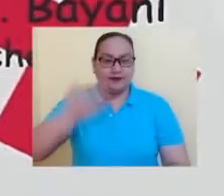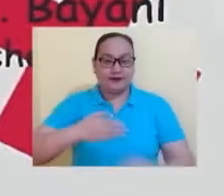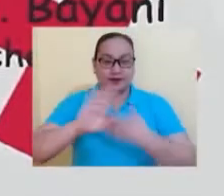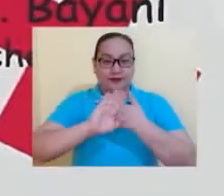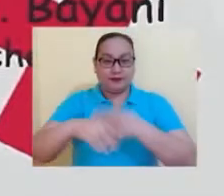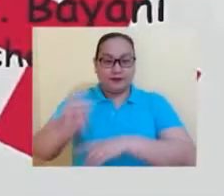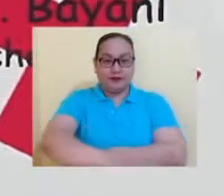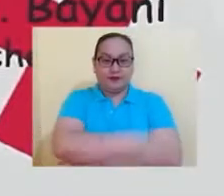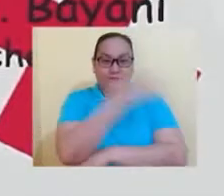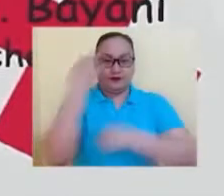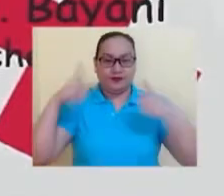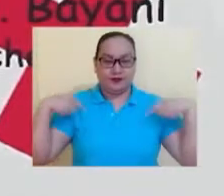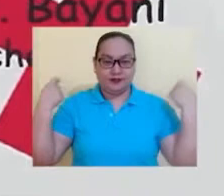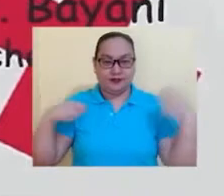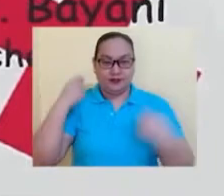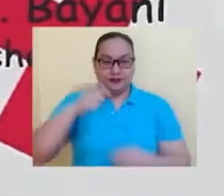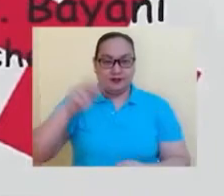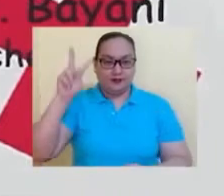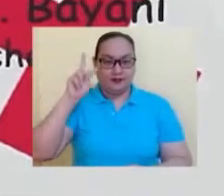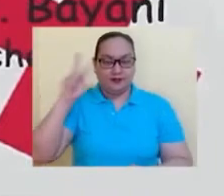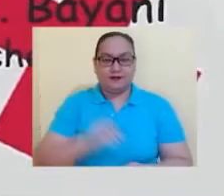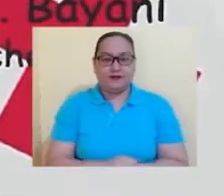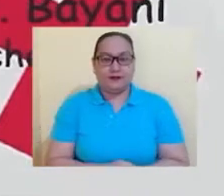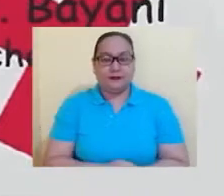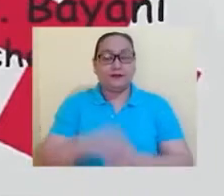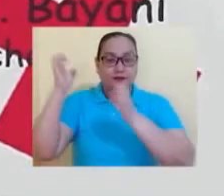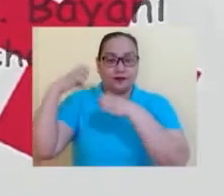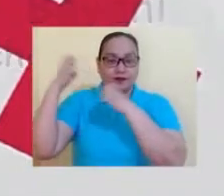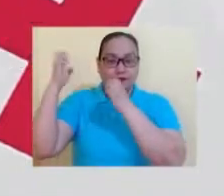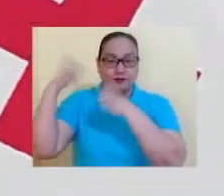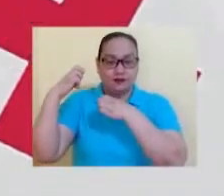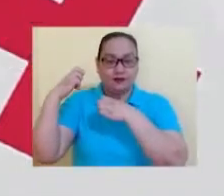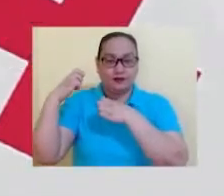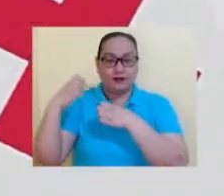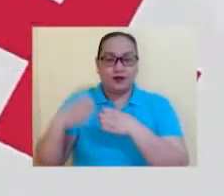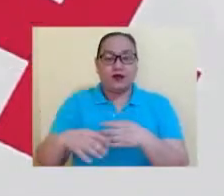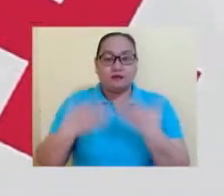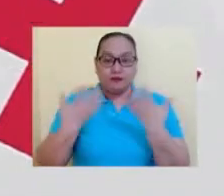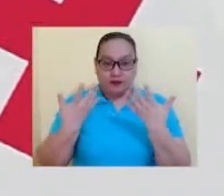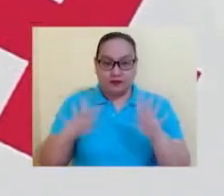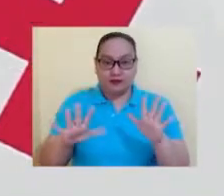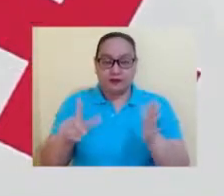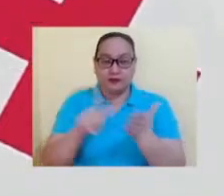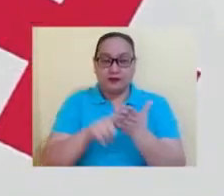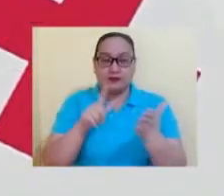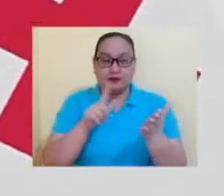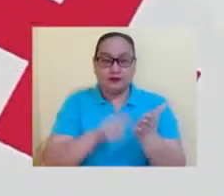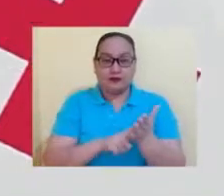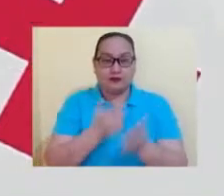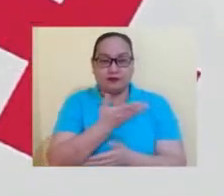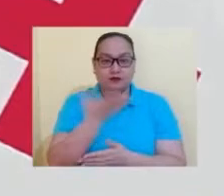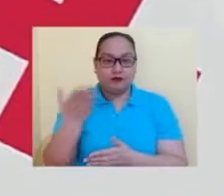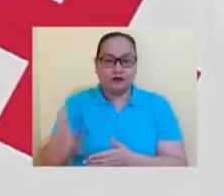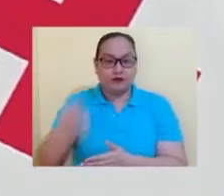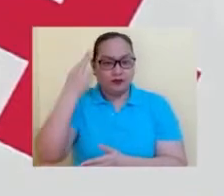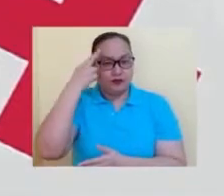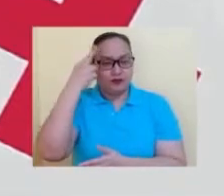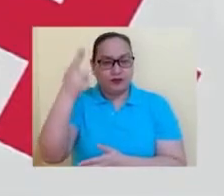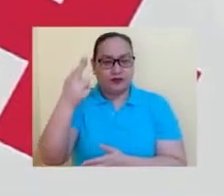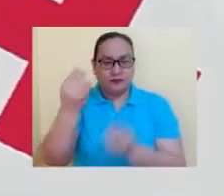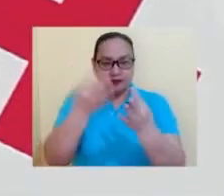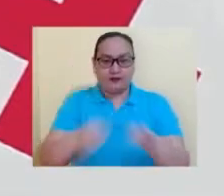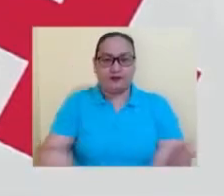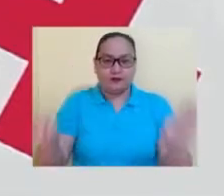Welcome back to FerNanDino Teens TV. It is expected that at the end of this lesson, you will realize